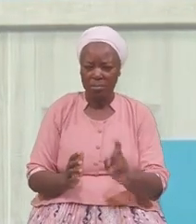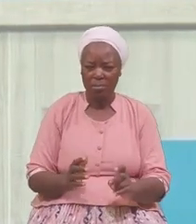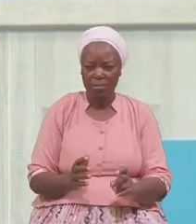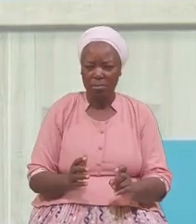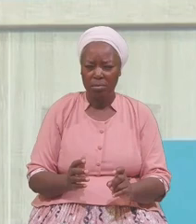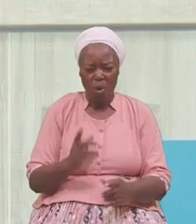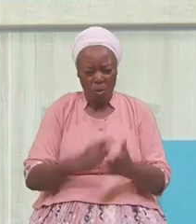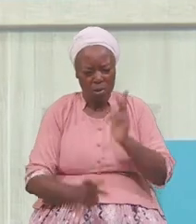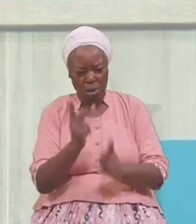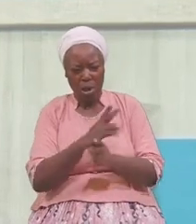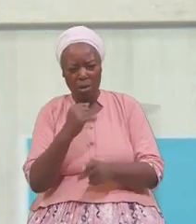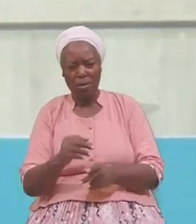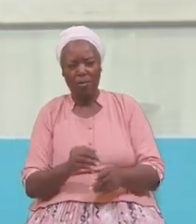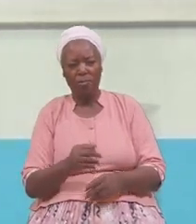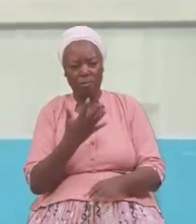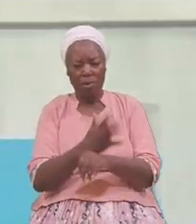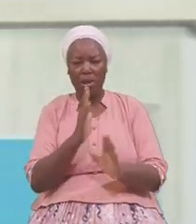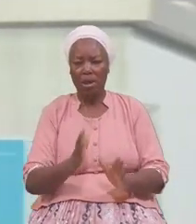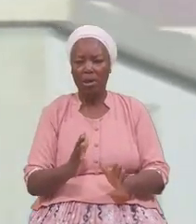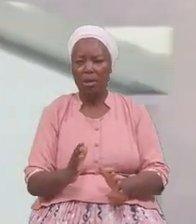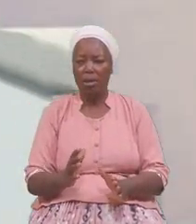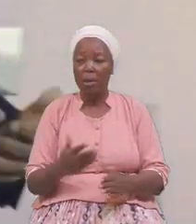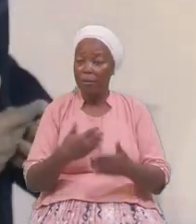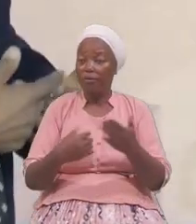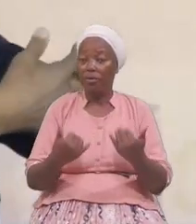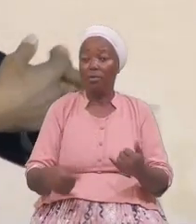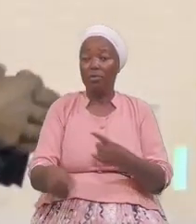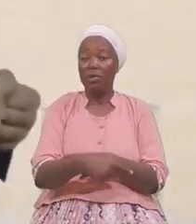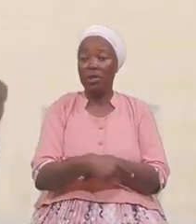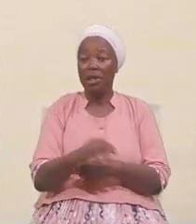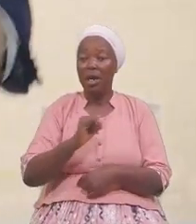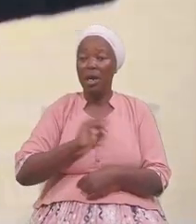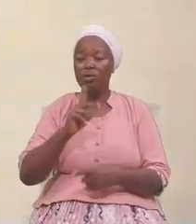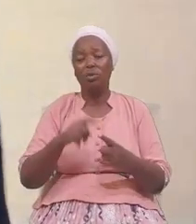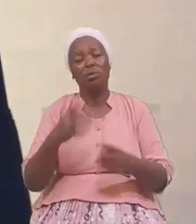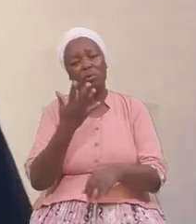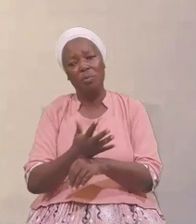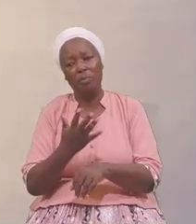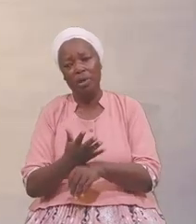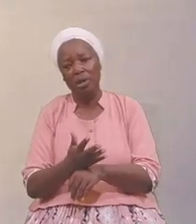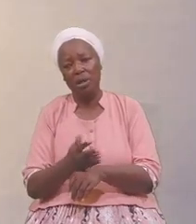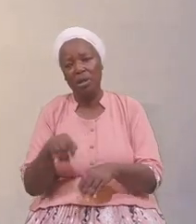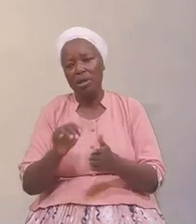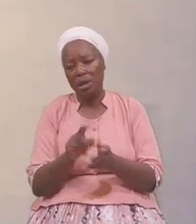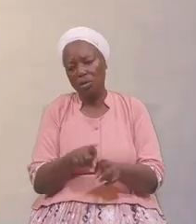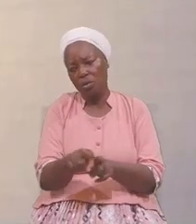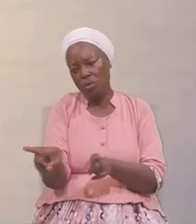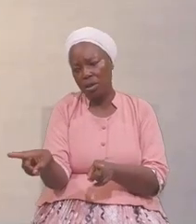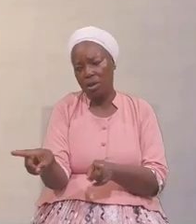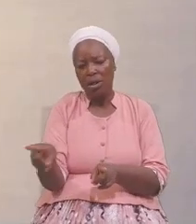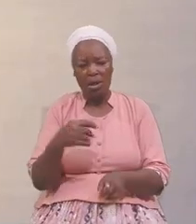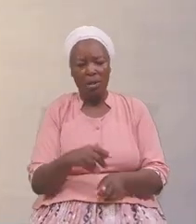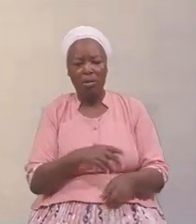What kind of beggar? Before today, I used to beg the common